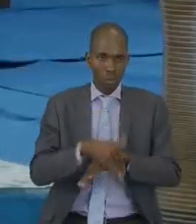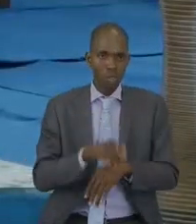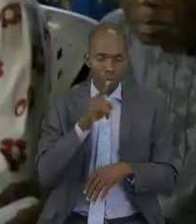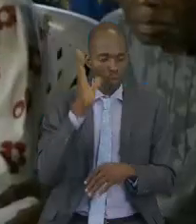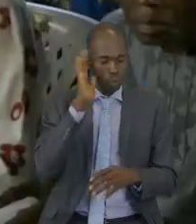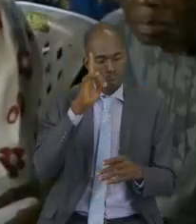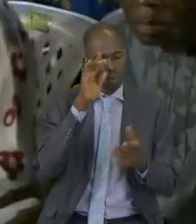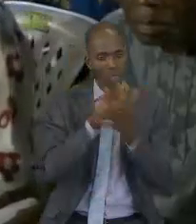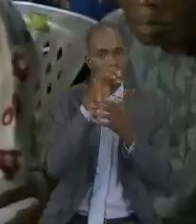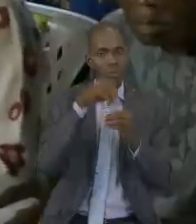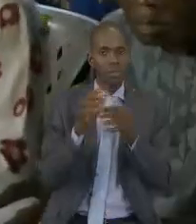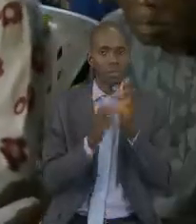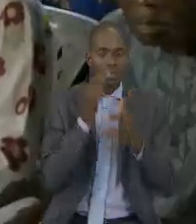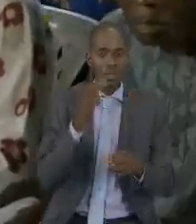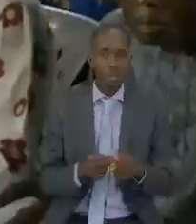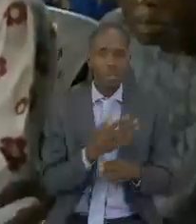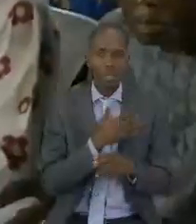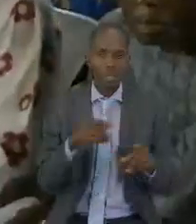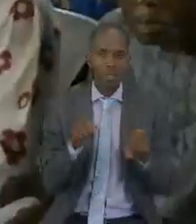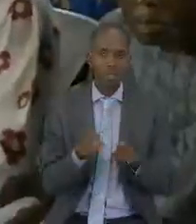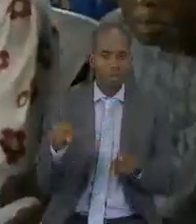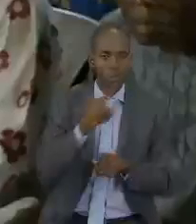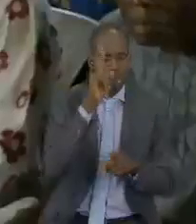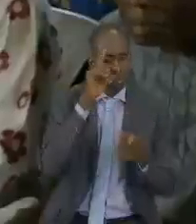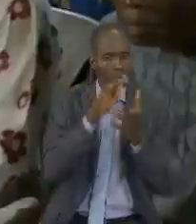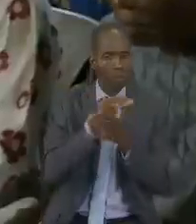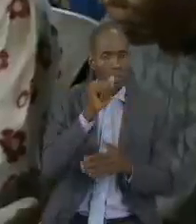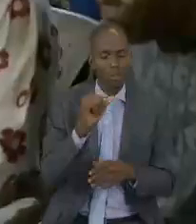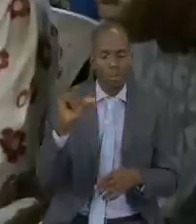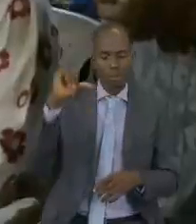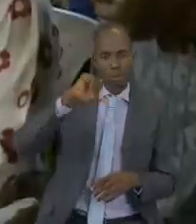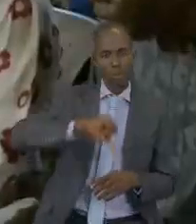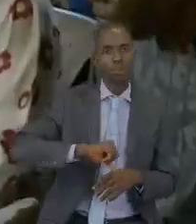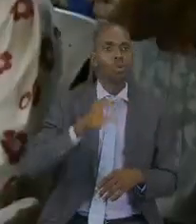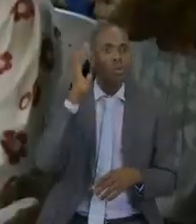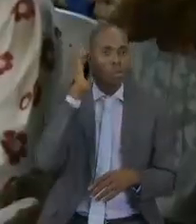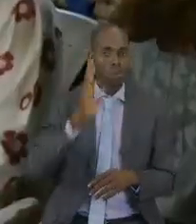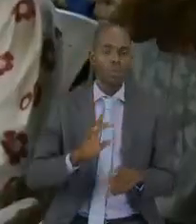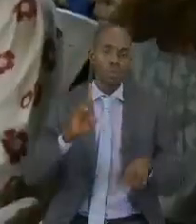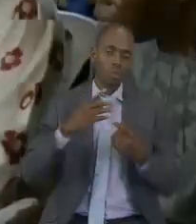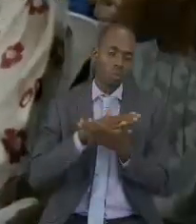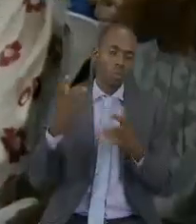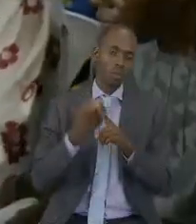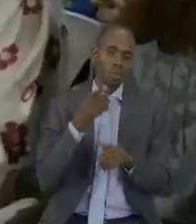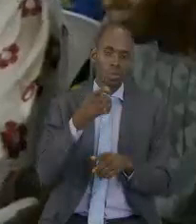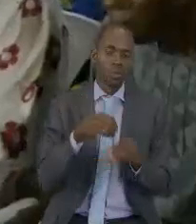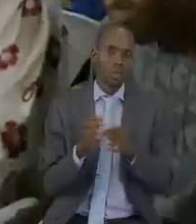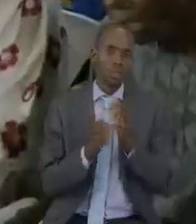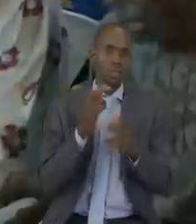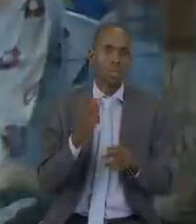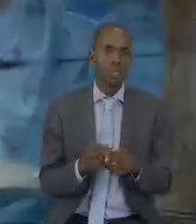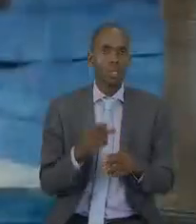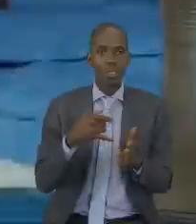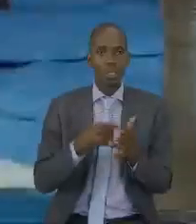believe. And as you believe, condemnation will pass away. It says,